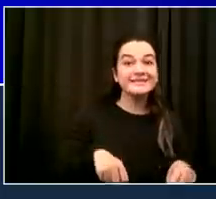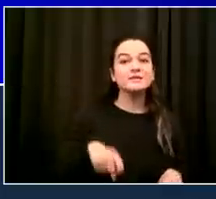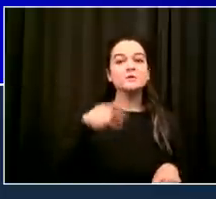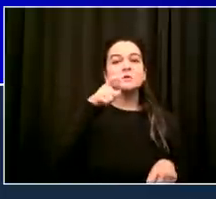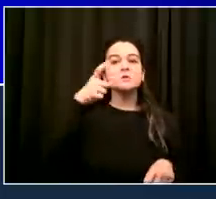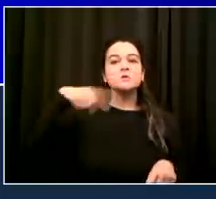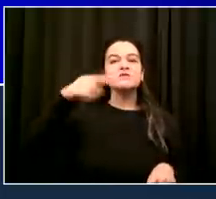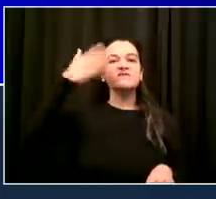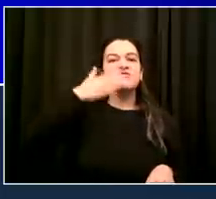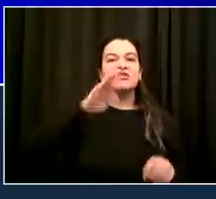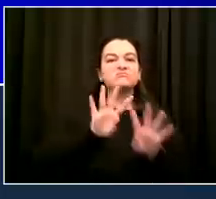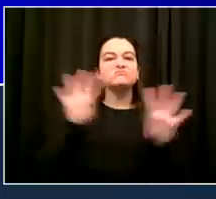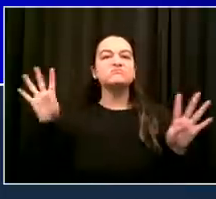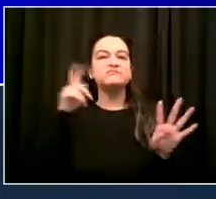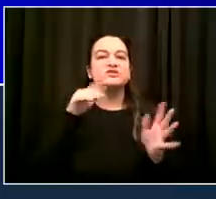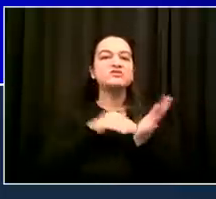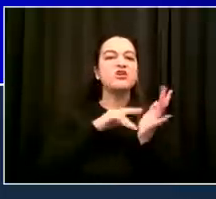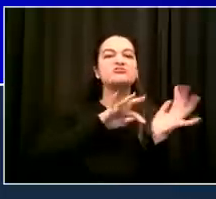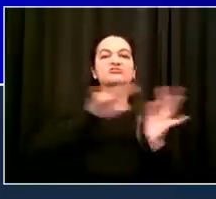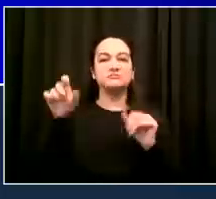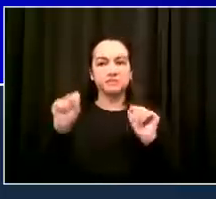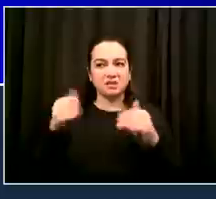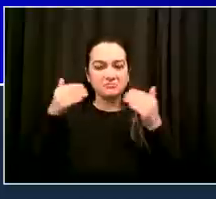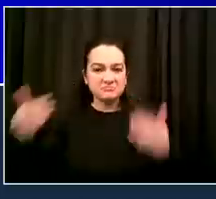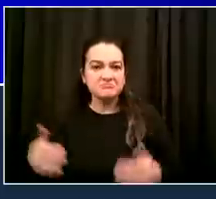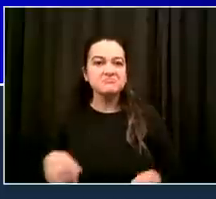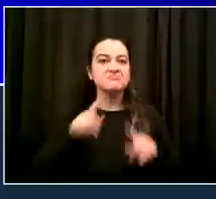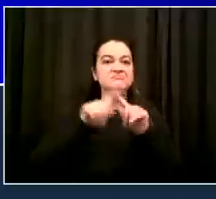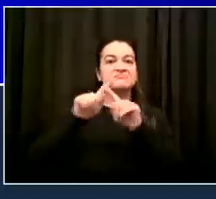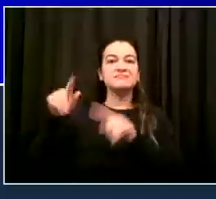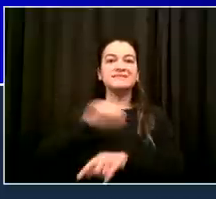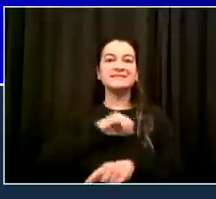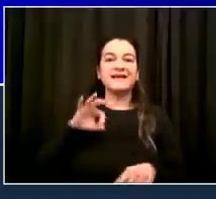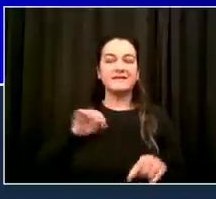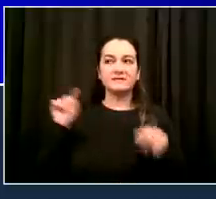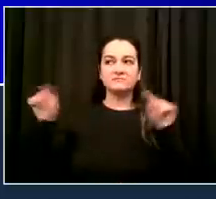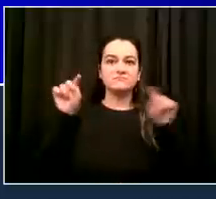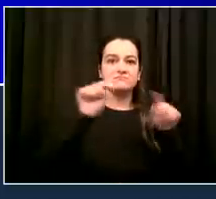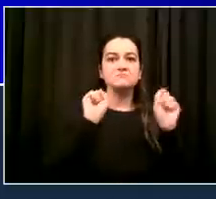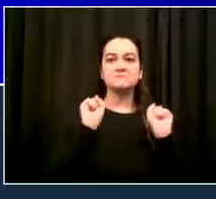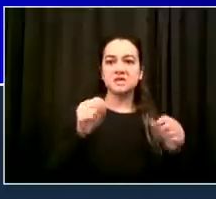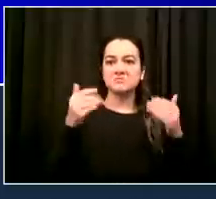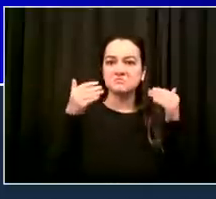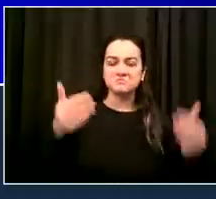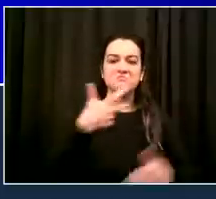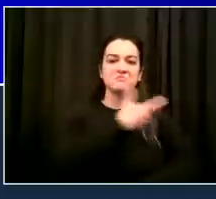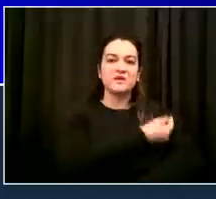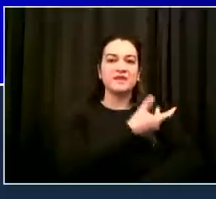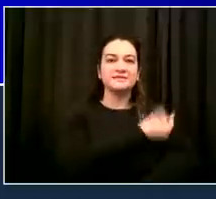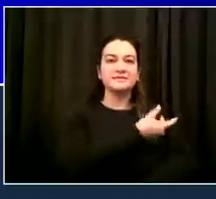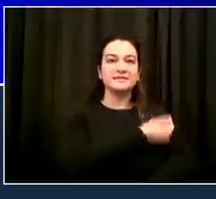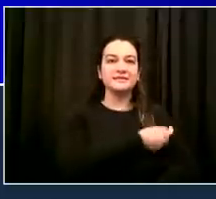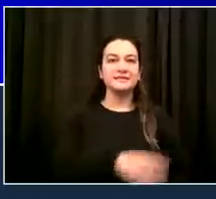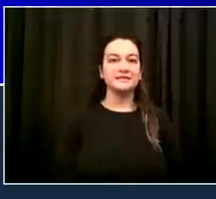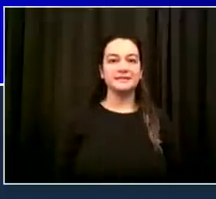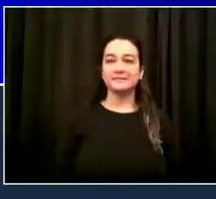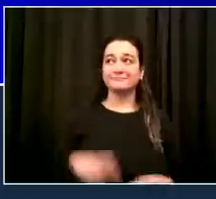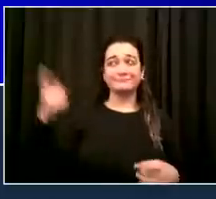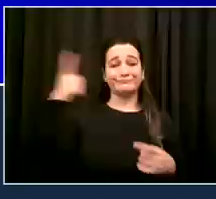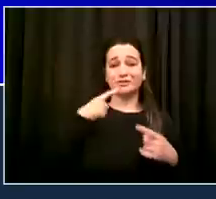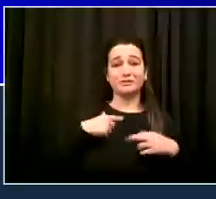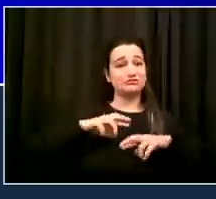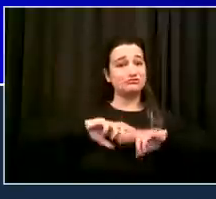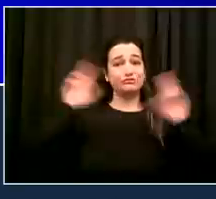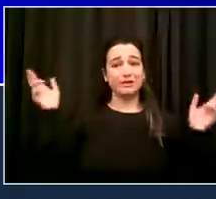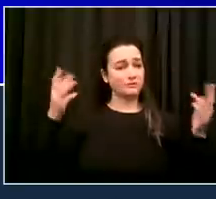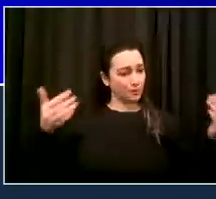Queens was folks who were so happy to be vaccinated. They told me, particularly our elders. I met a woman who was 97 years old. She told